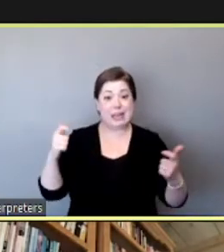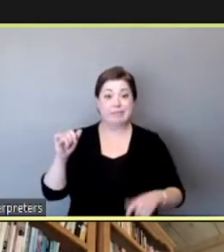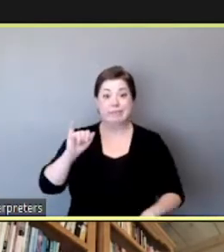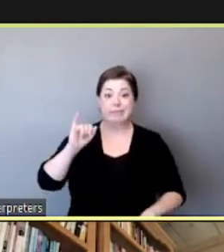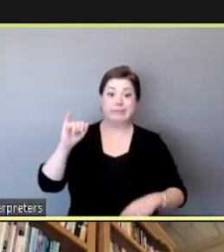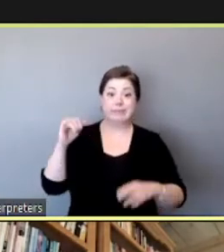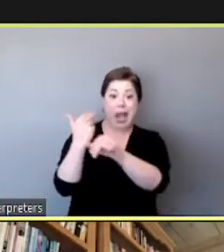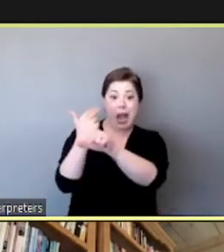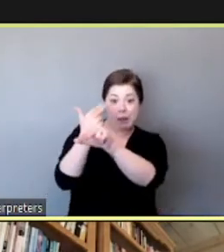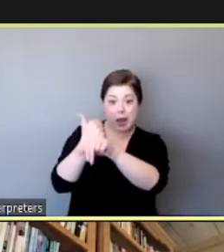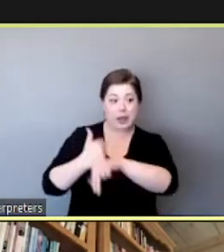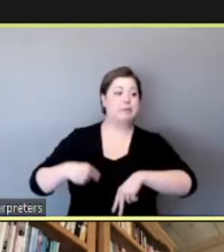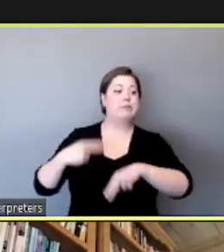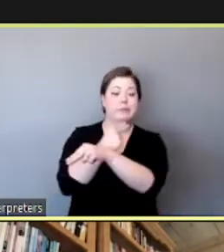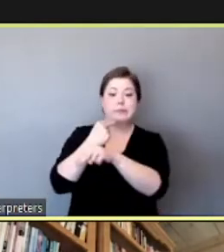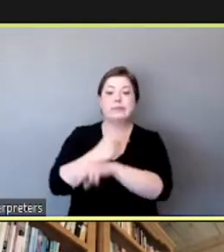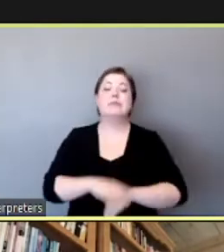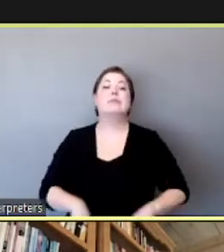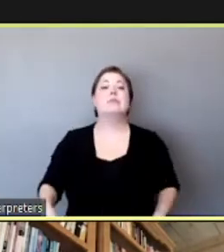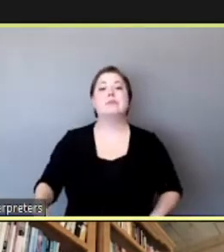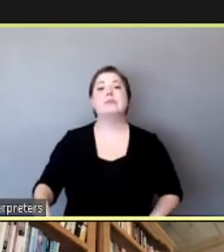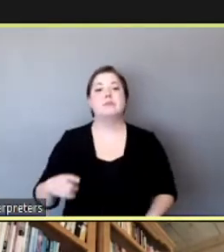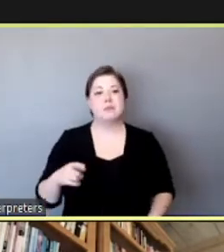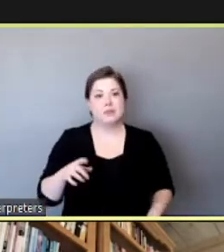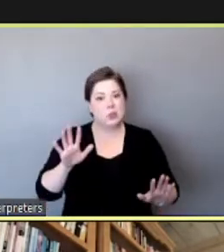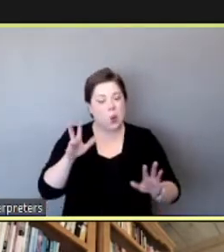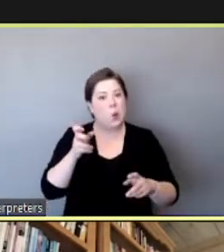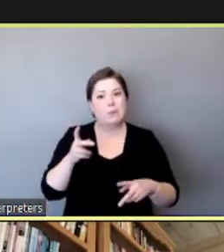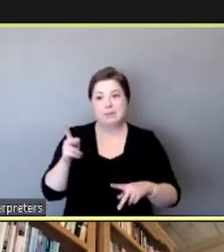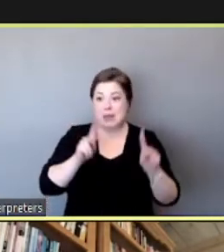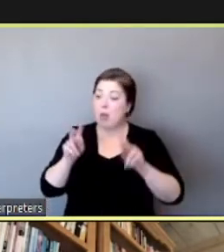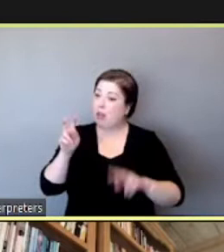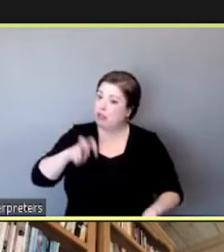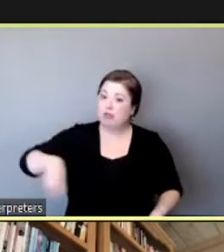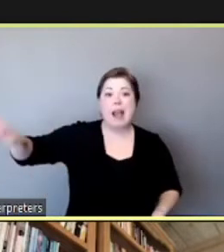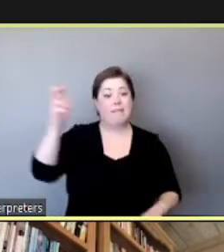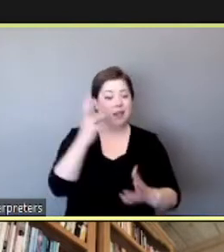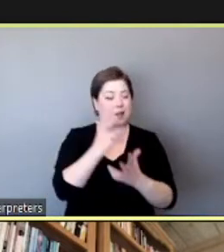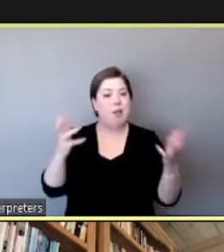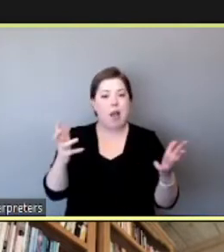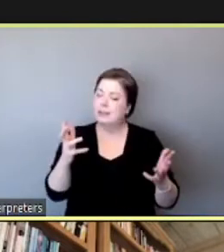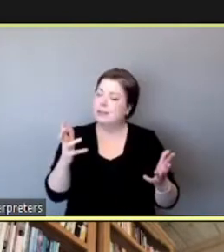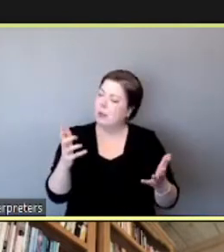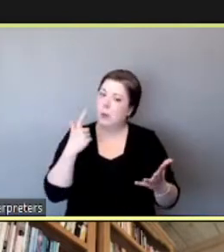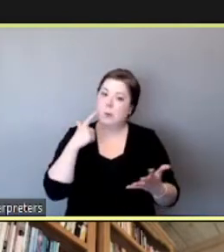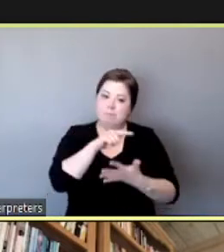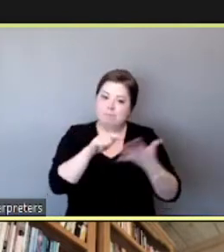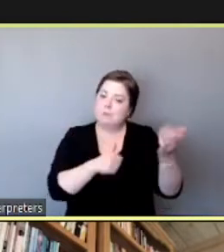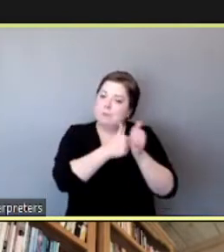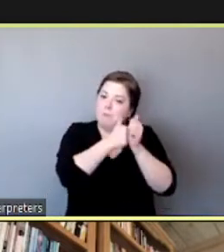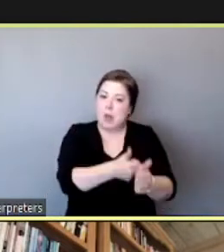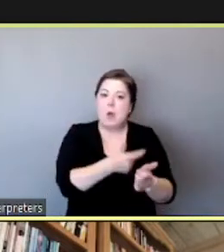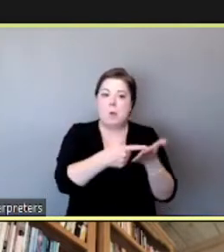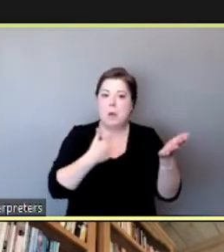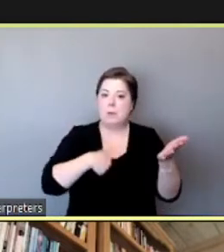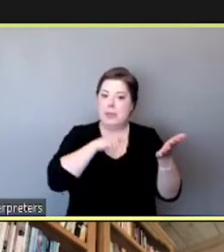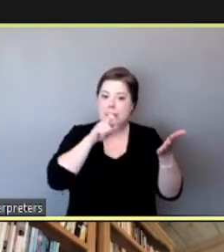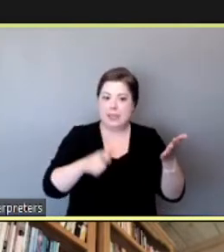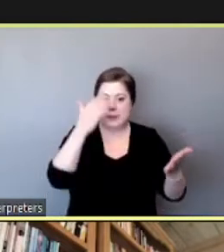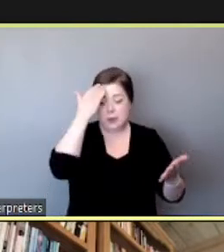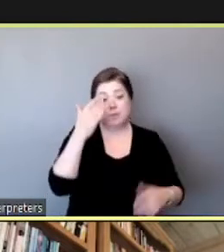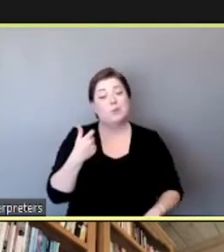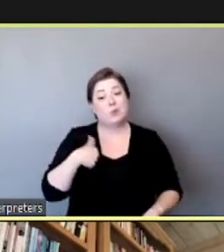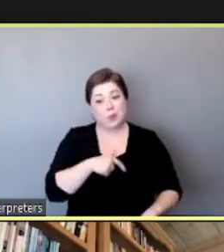so be super careful, and then do all those things that we know to do. And we've changed unvaccinated people mask up